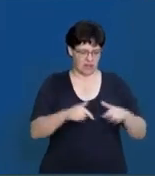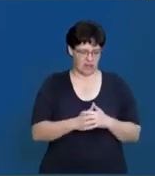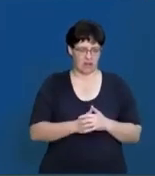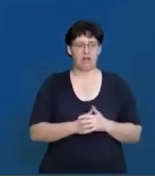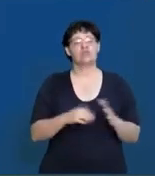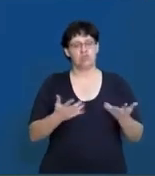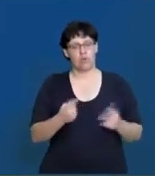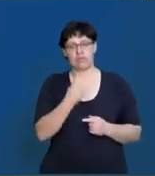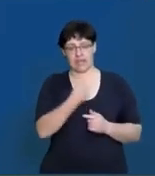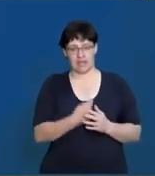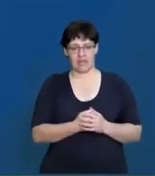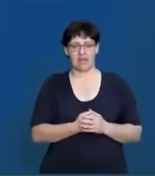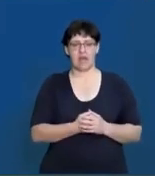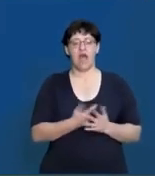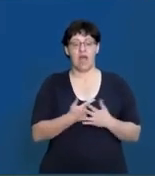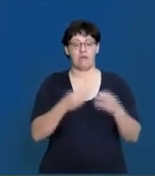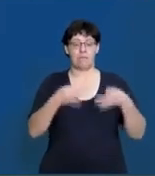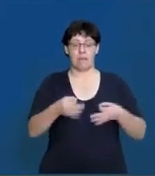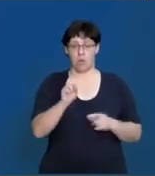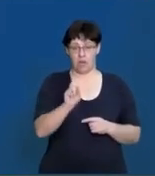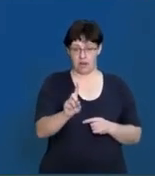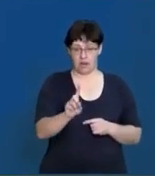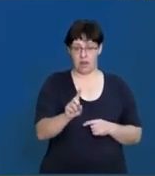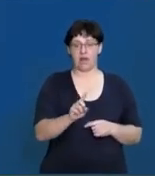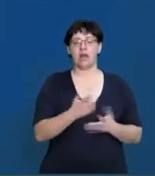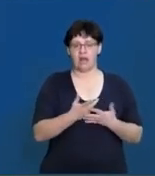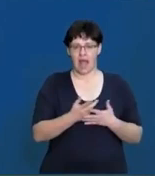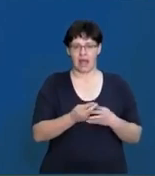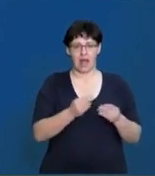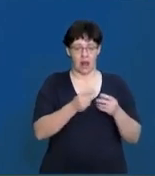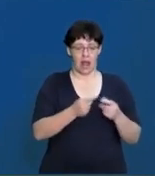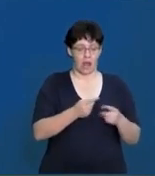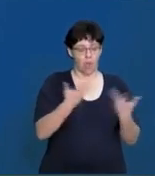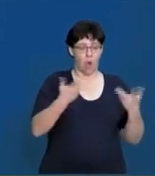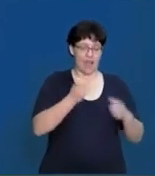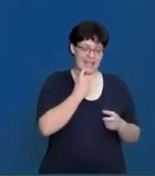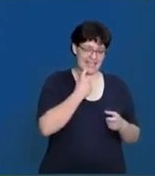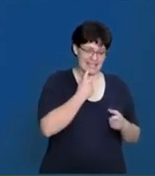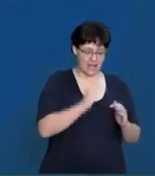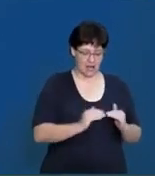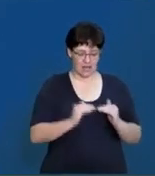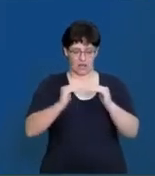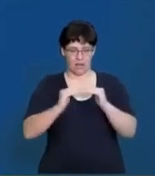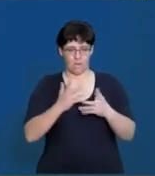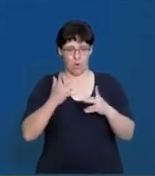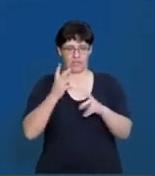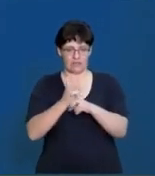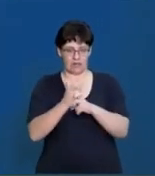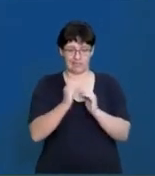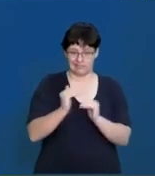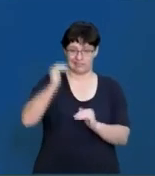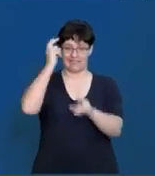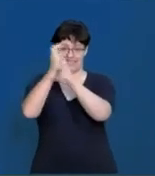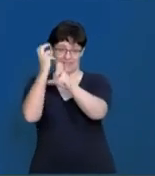level question. And again, like I said, when we discussed our paper one, there is going to be scaffolding there. The level of difficulty is going